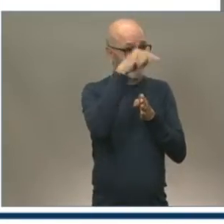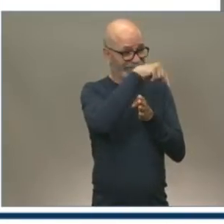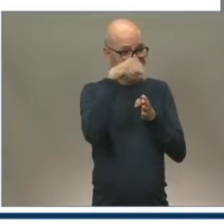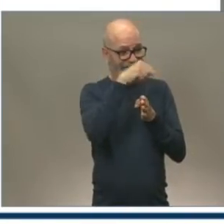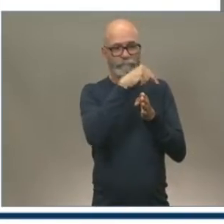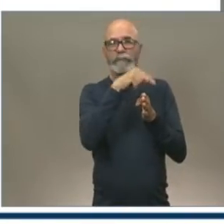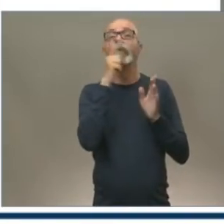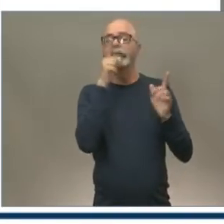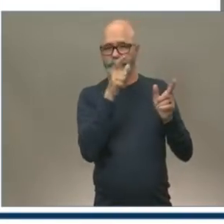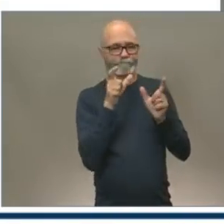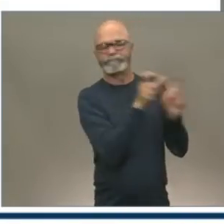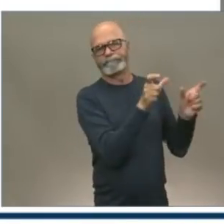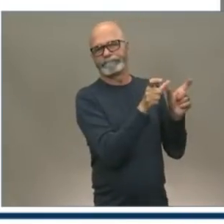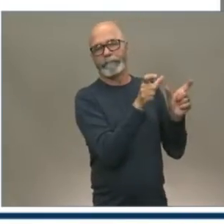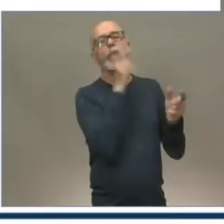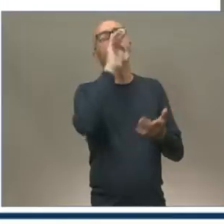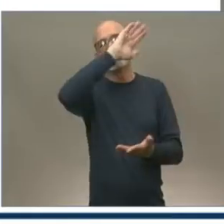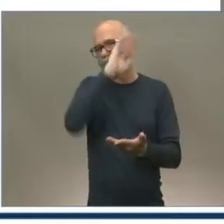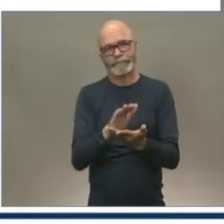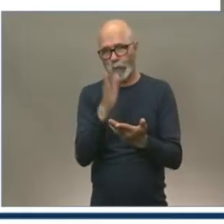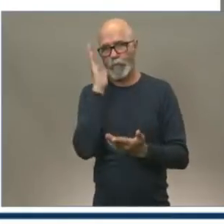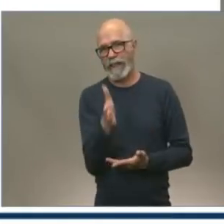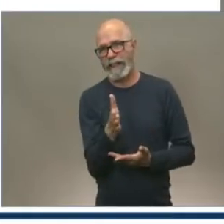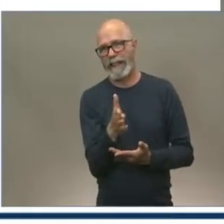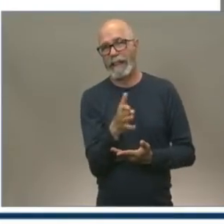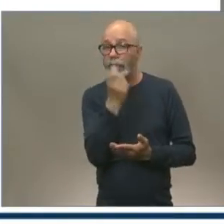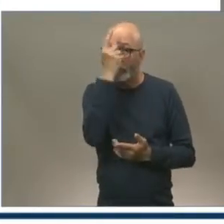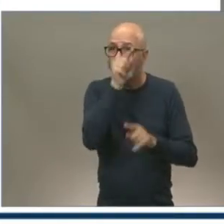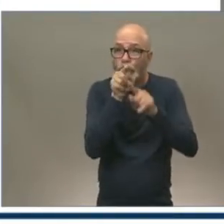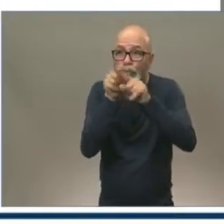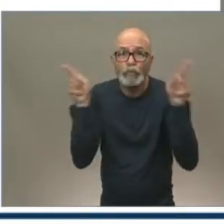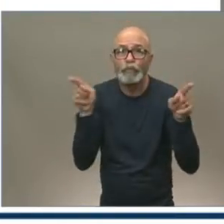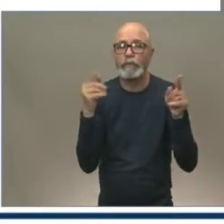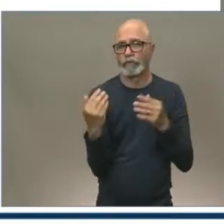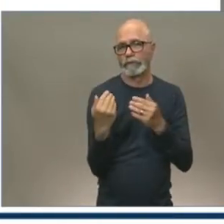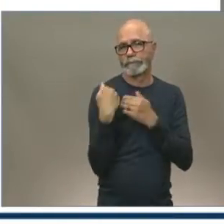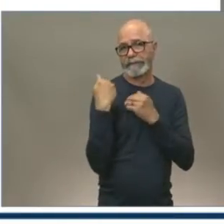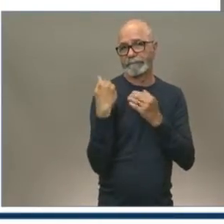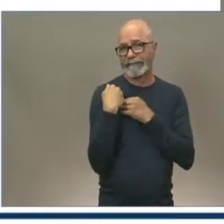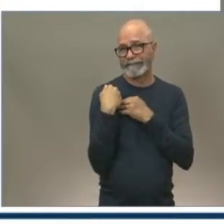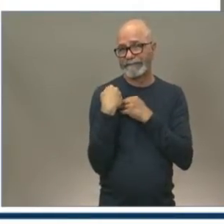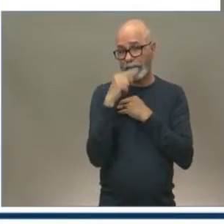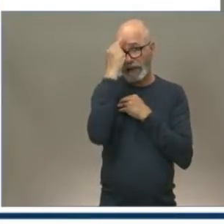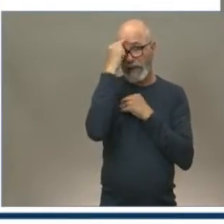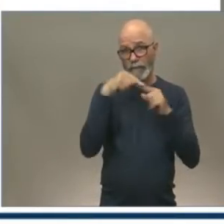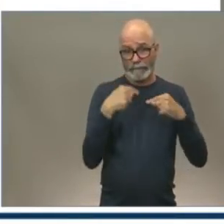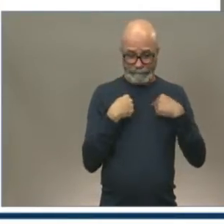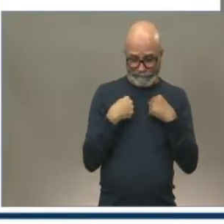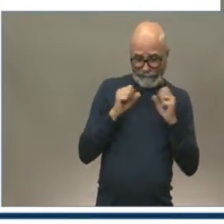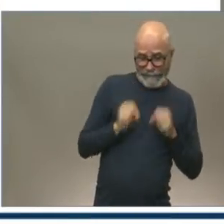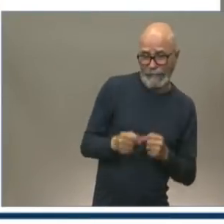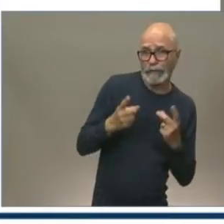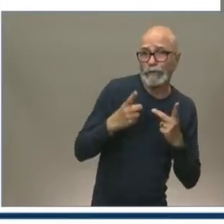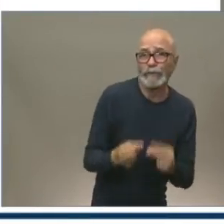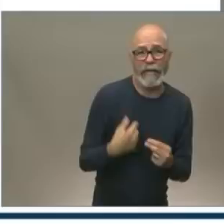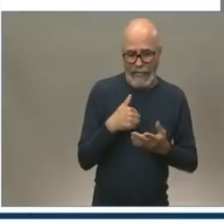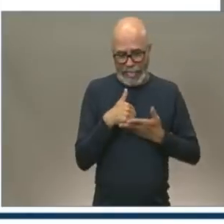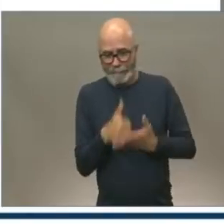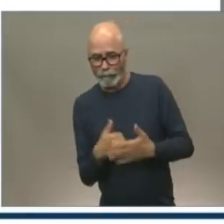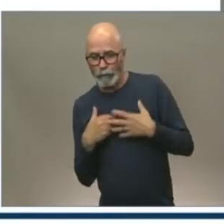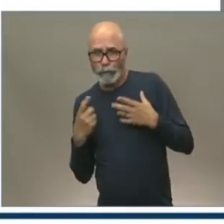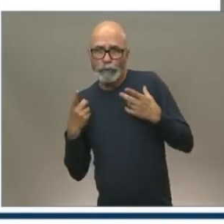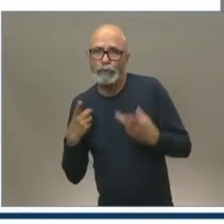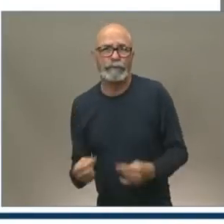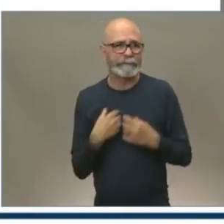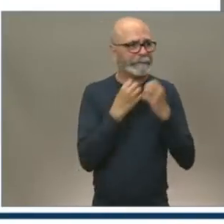need to do as well. Focus on what you yourself can do to keep your family and